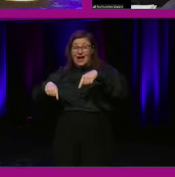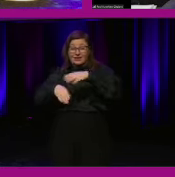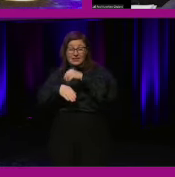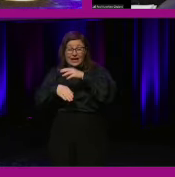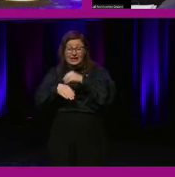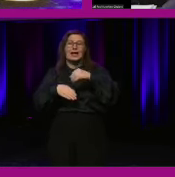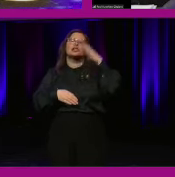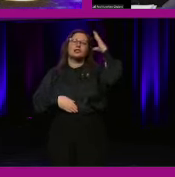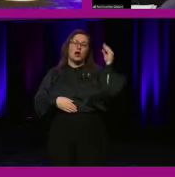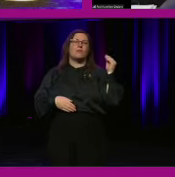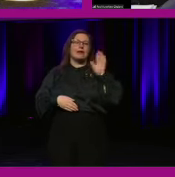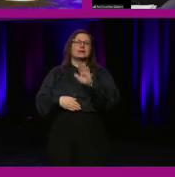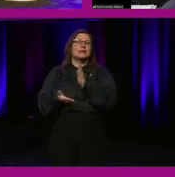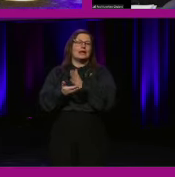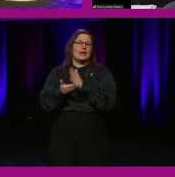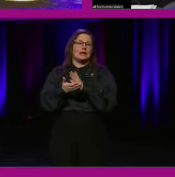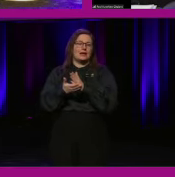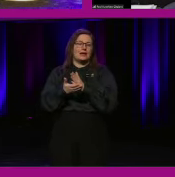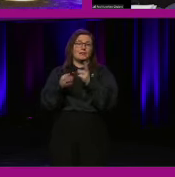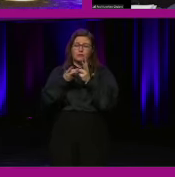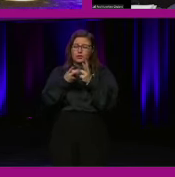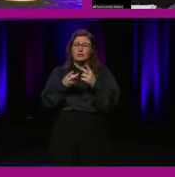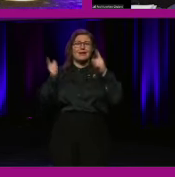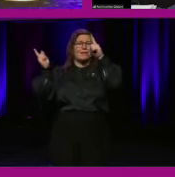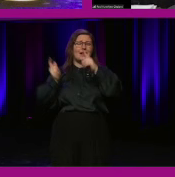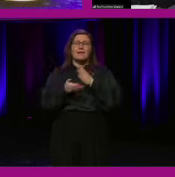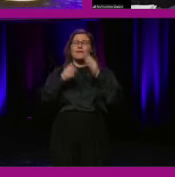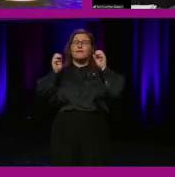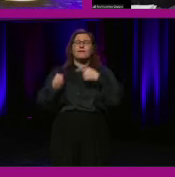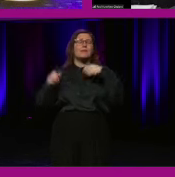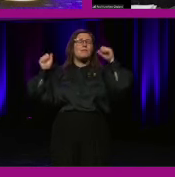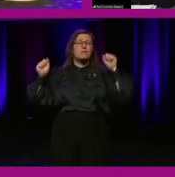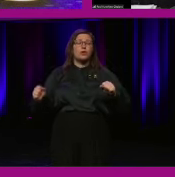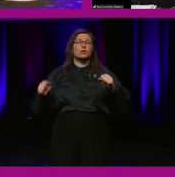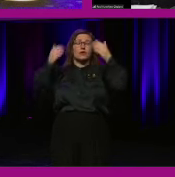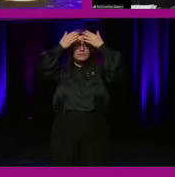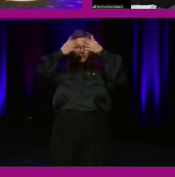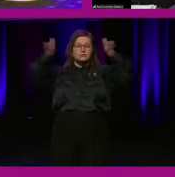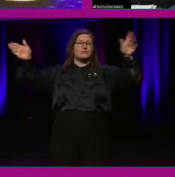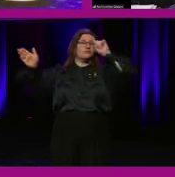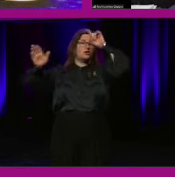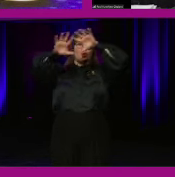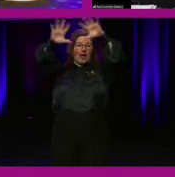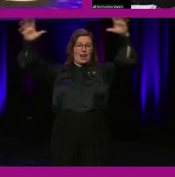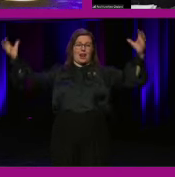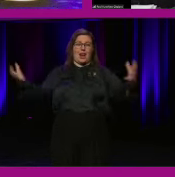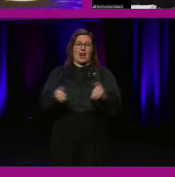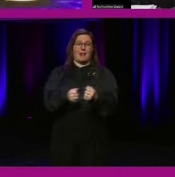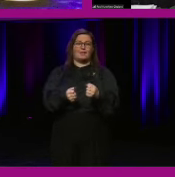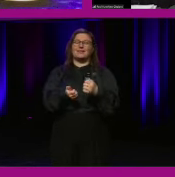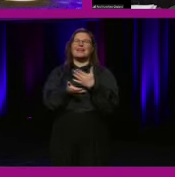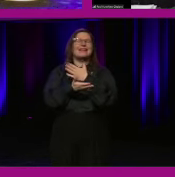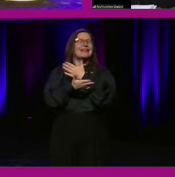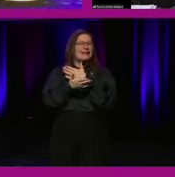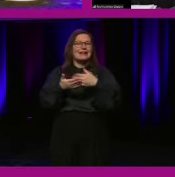people. So human rights have to be understood in this broad way, holistic way, and not confined